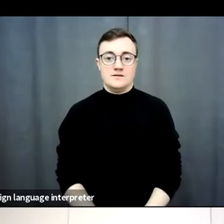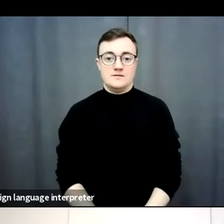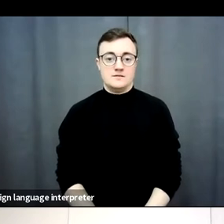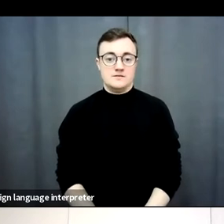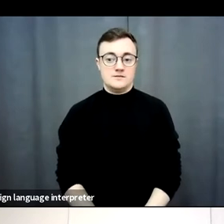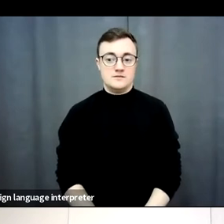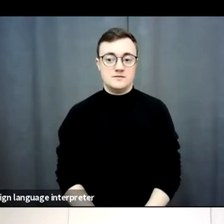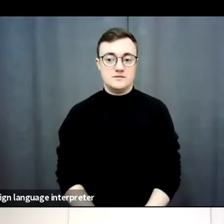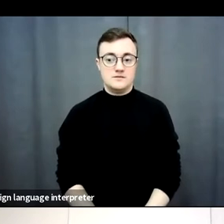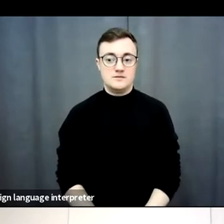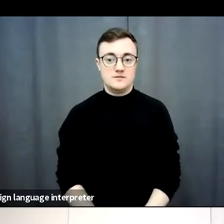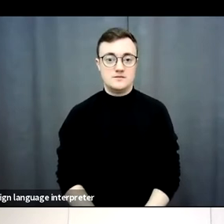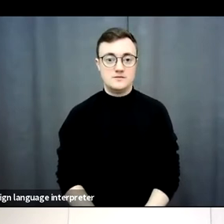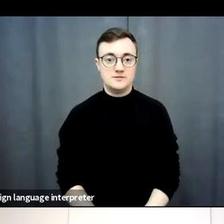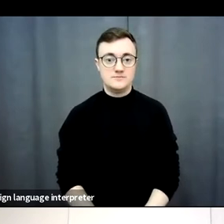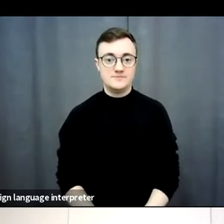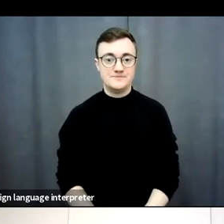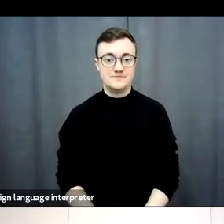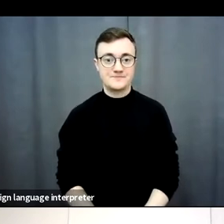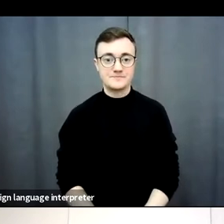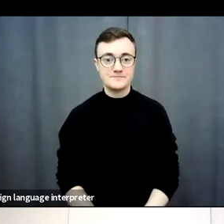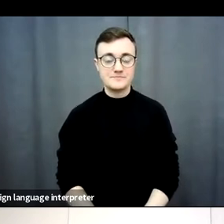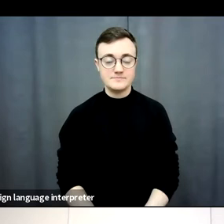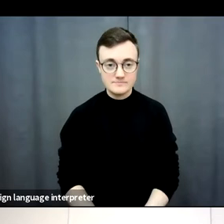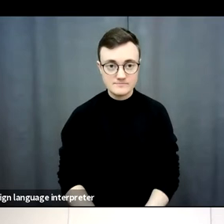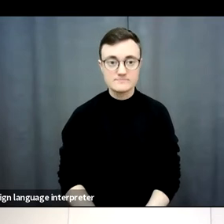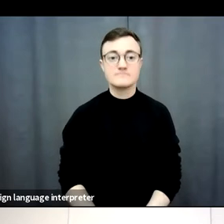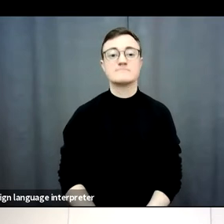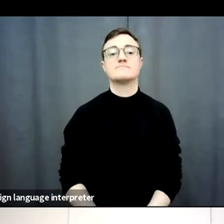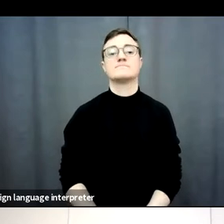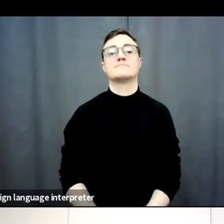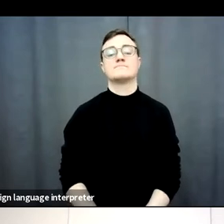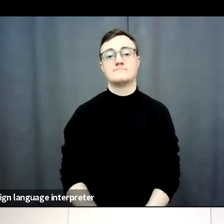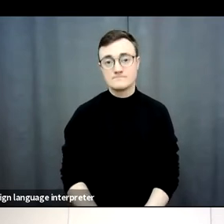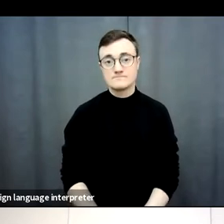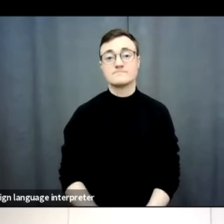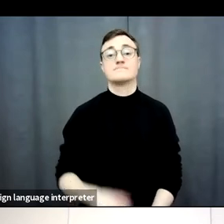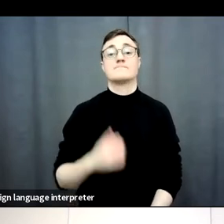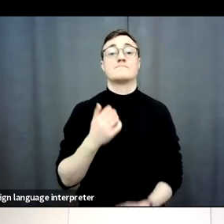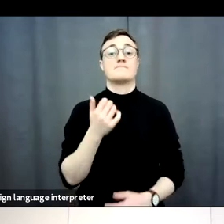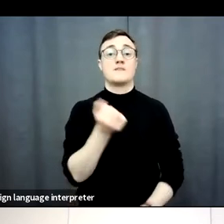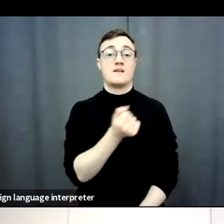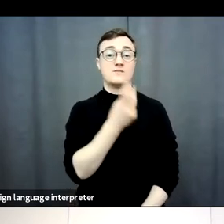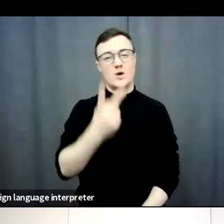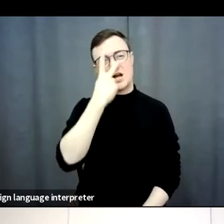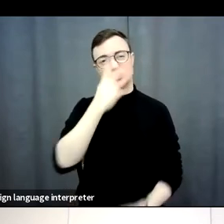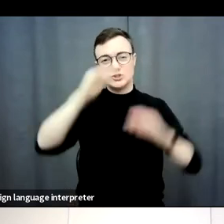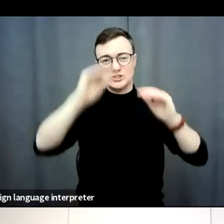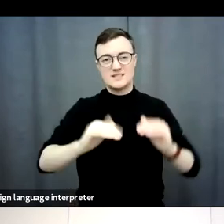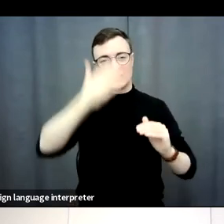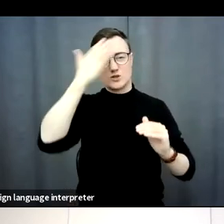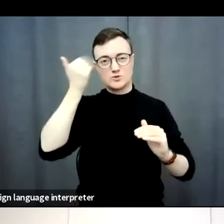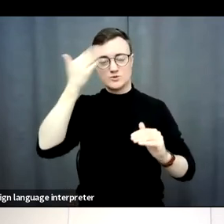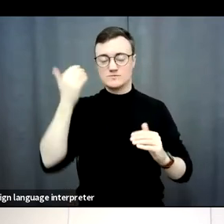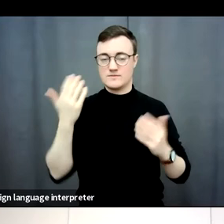On the slide is visual impairment skills. Some of the visual impairment skills are how to use